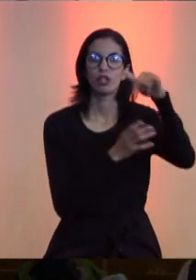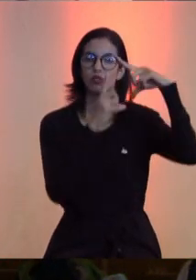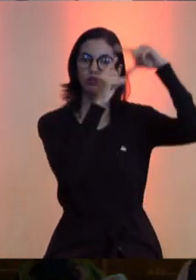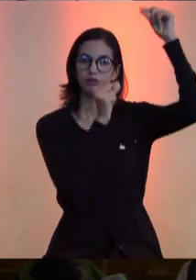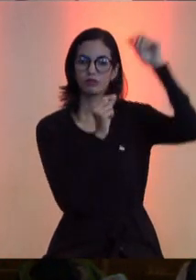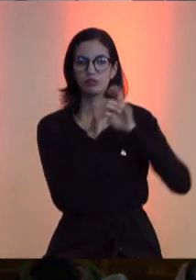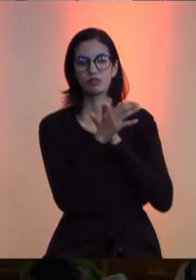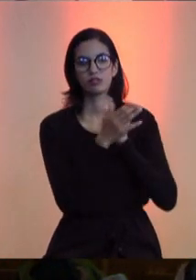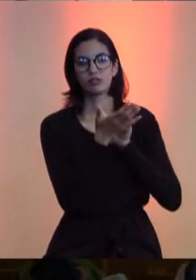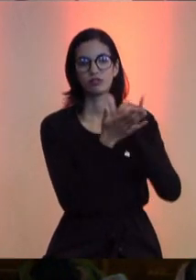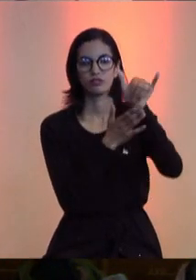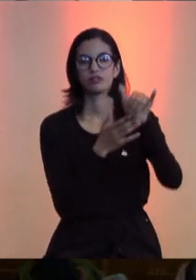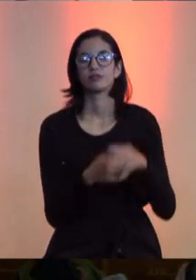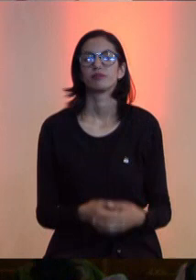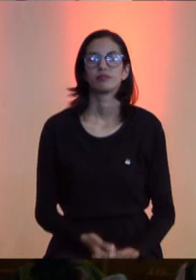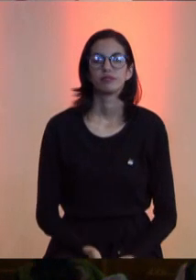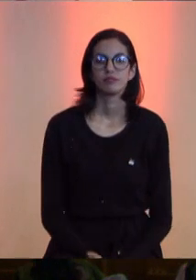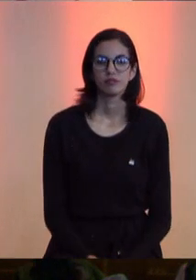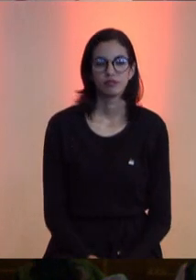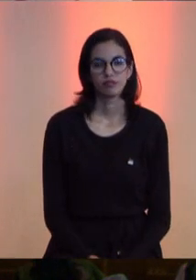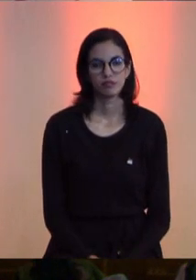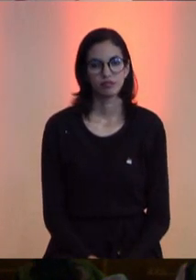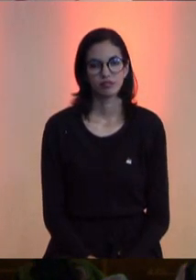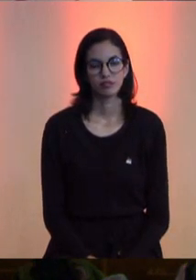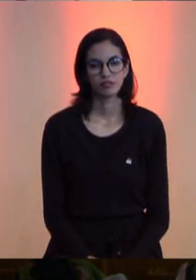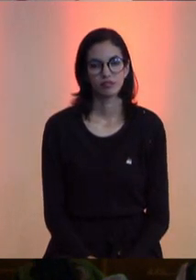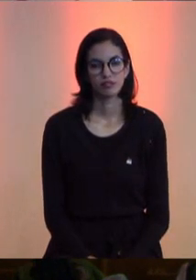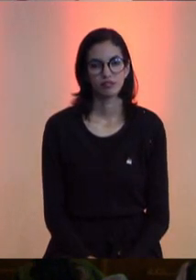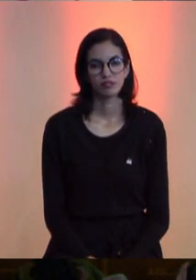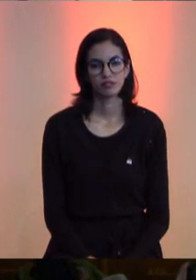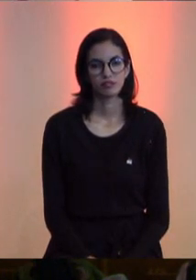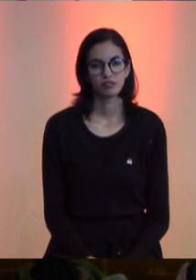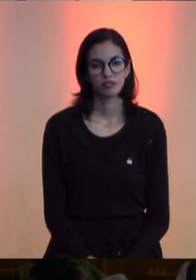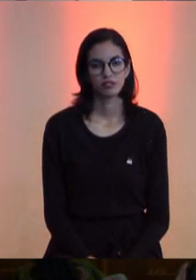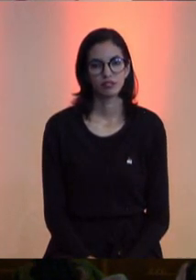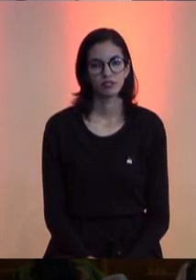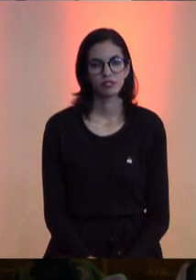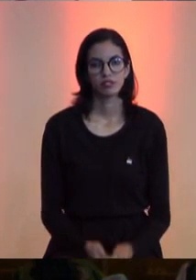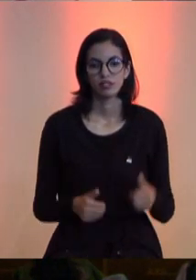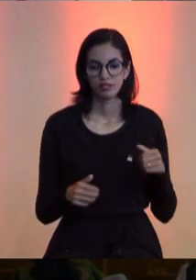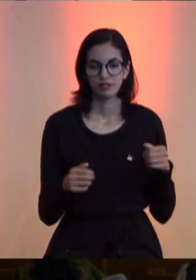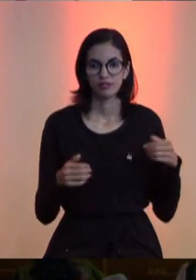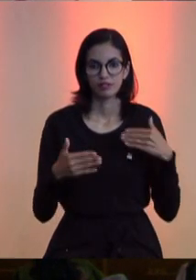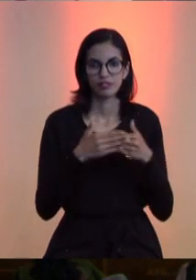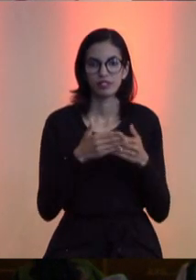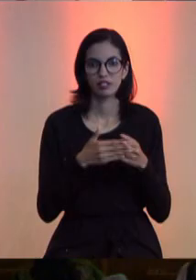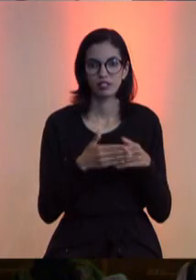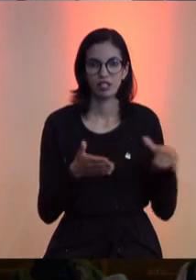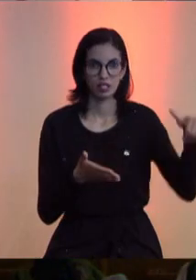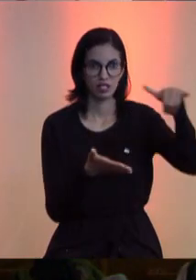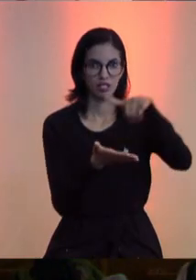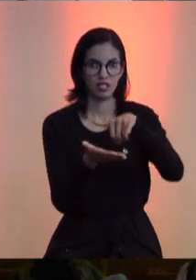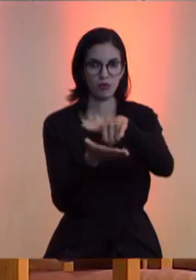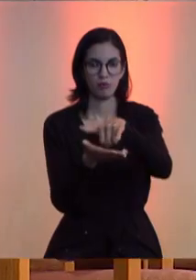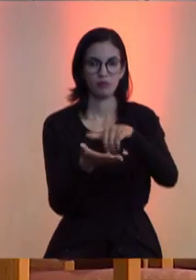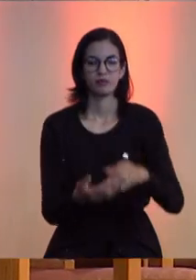mis asociados en la Asociación General. As we approached the airport. Al acercarnos al aeropuerto. Lightning struck one